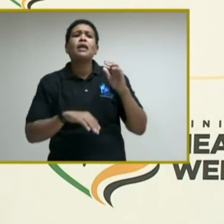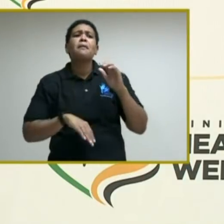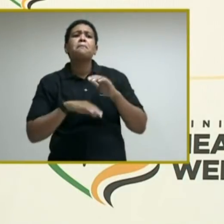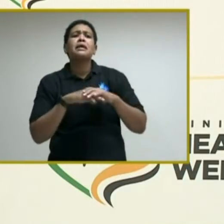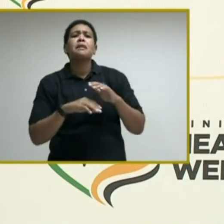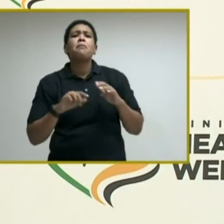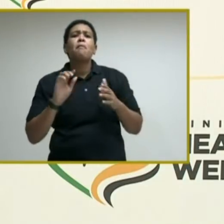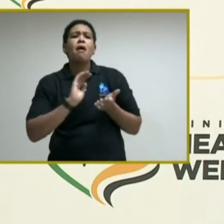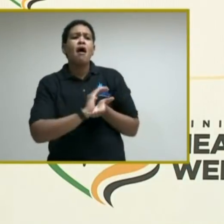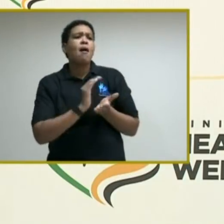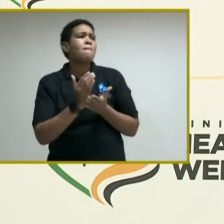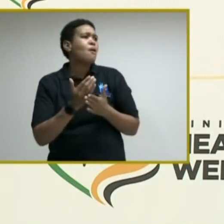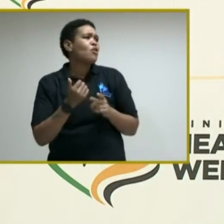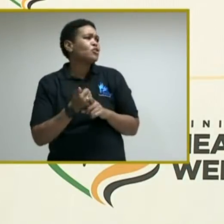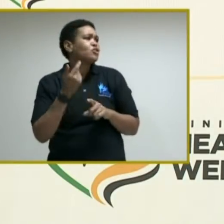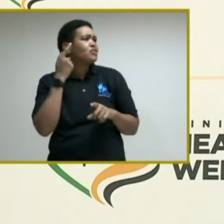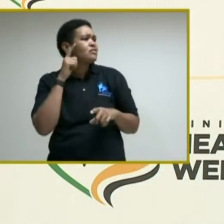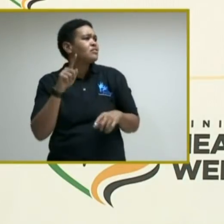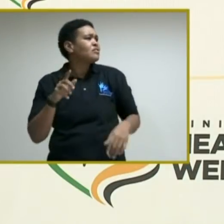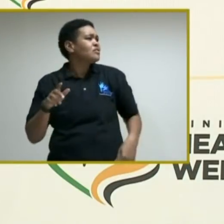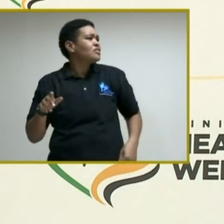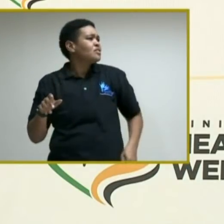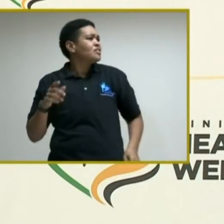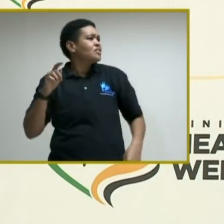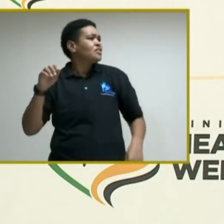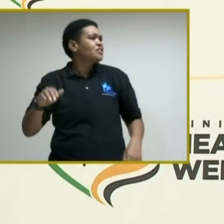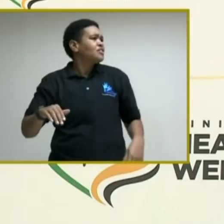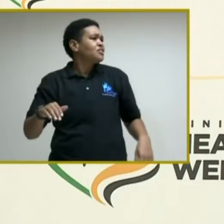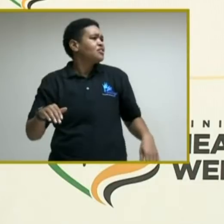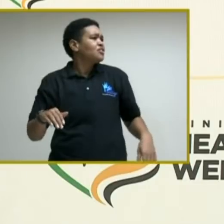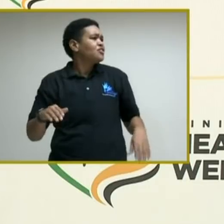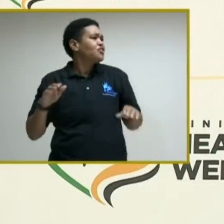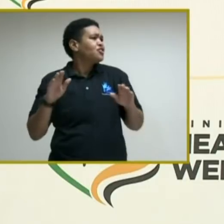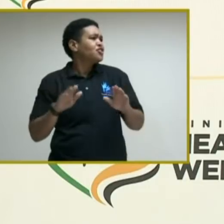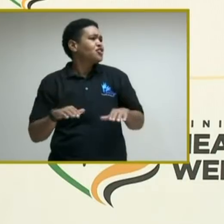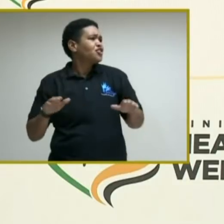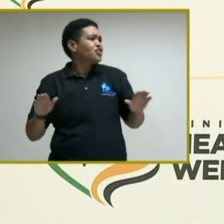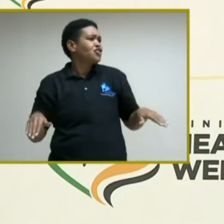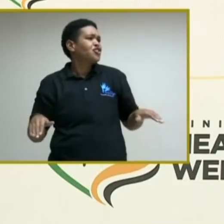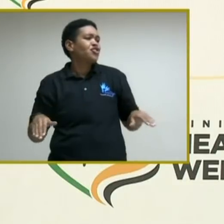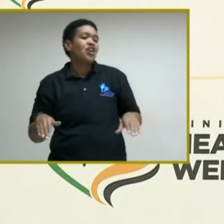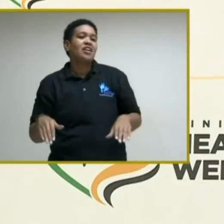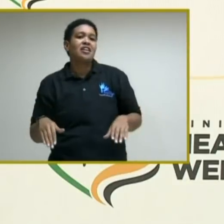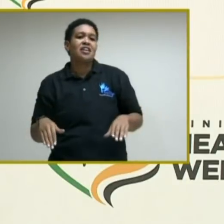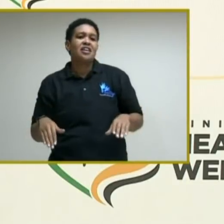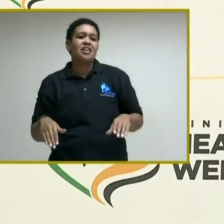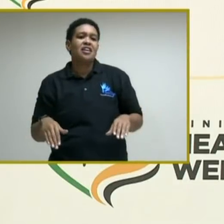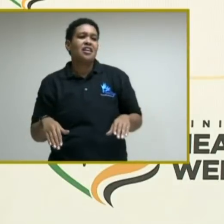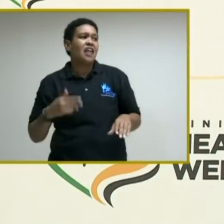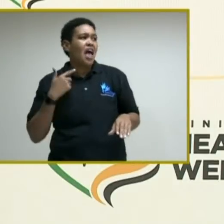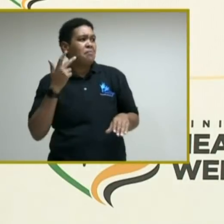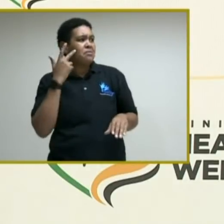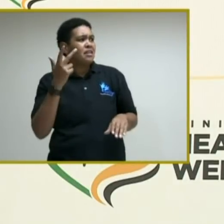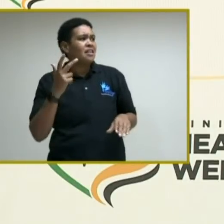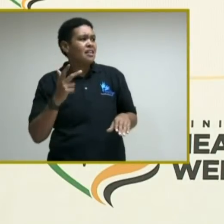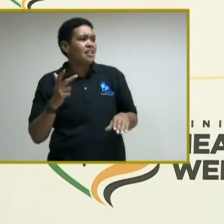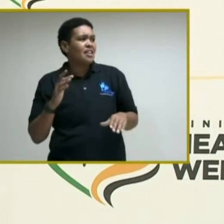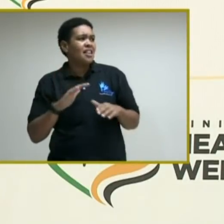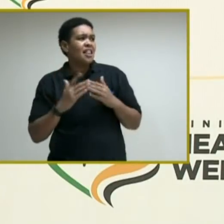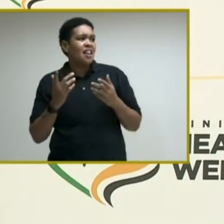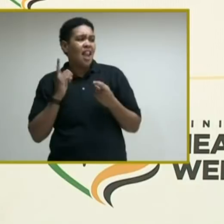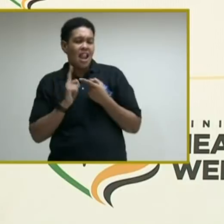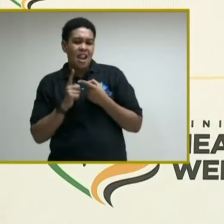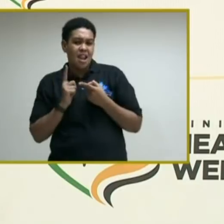amount for is it a child? I think it's a child. I'm seeing a lot of